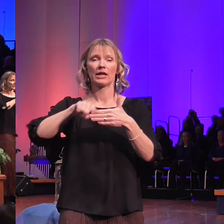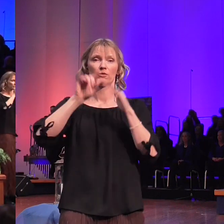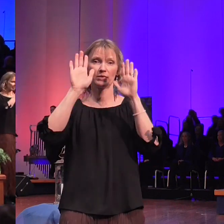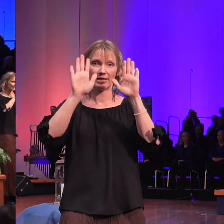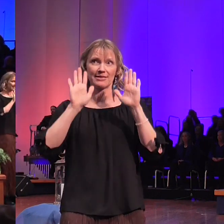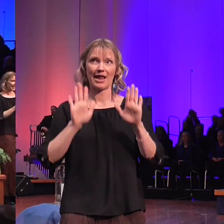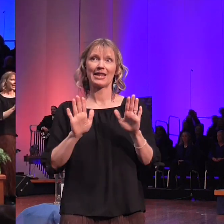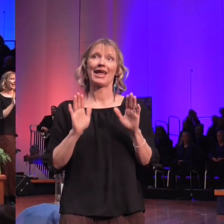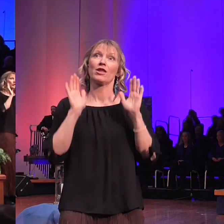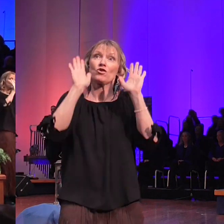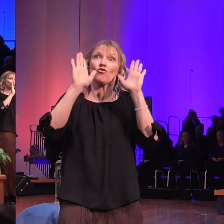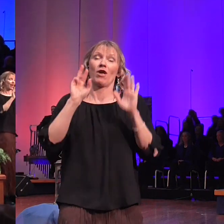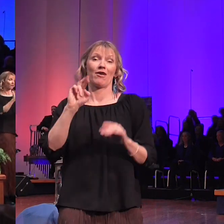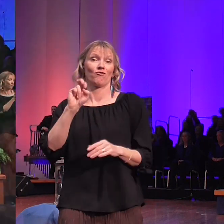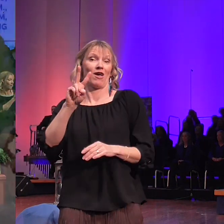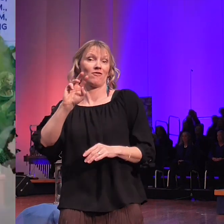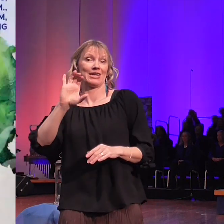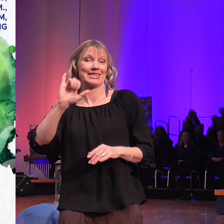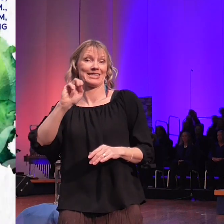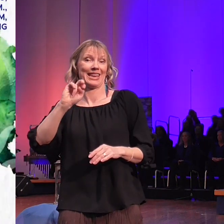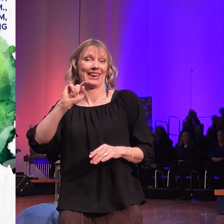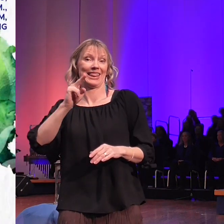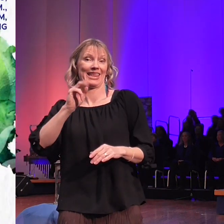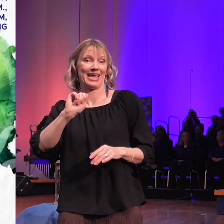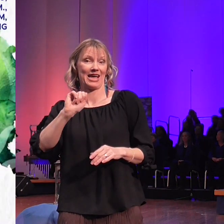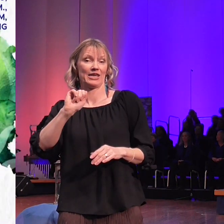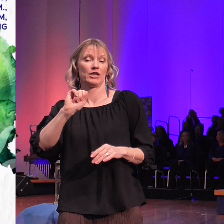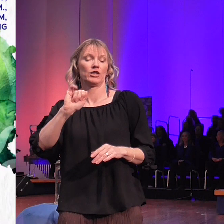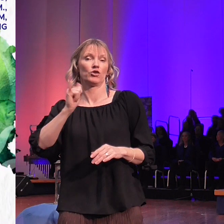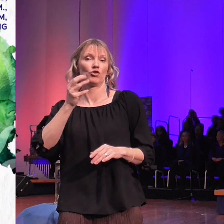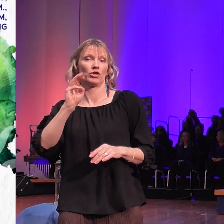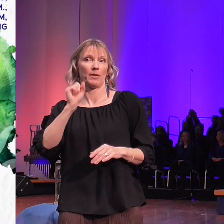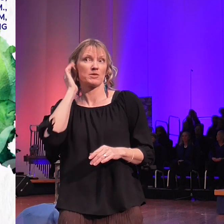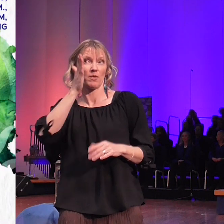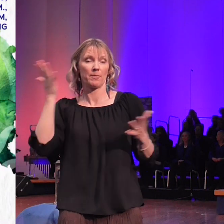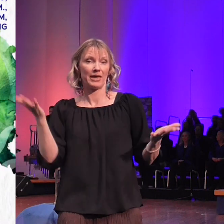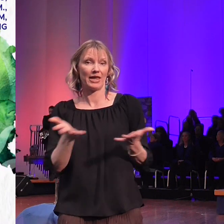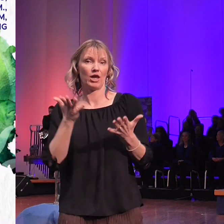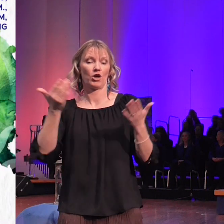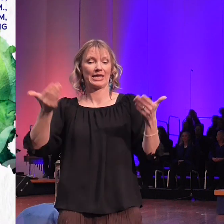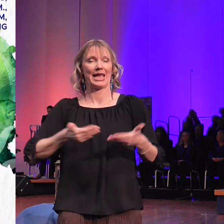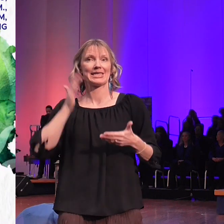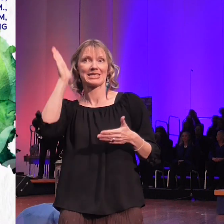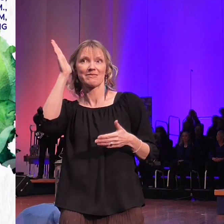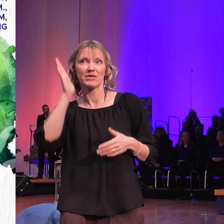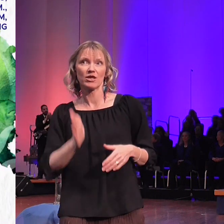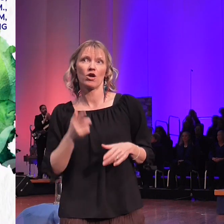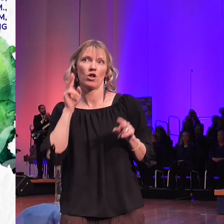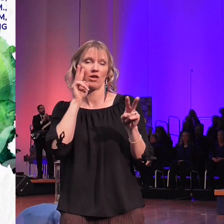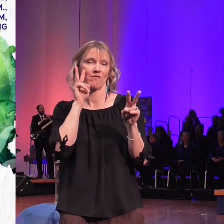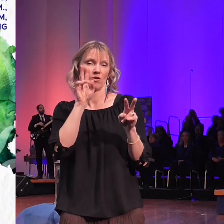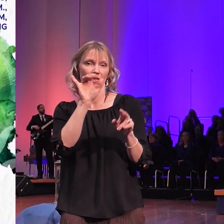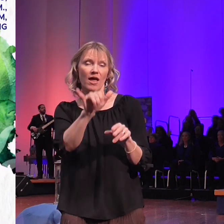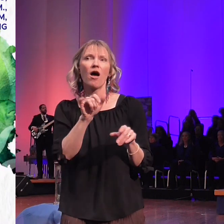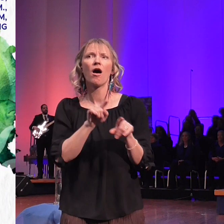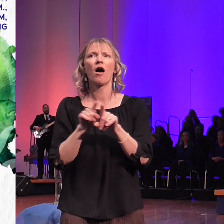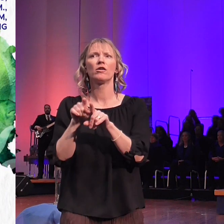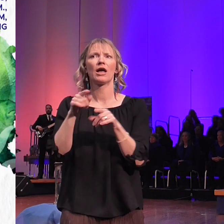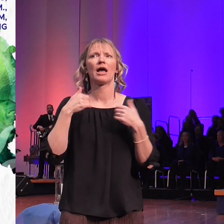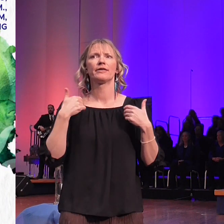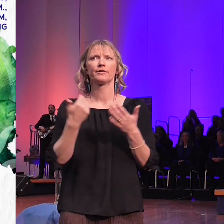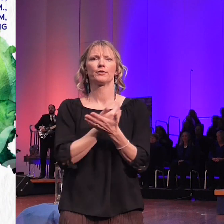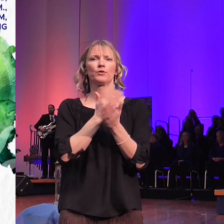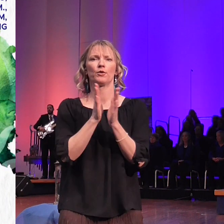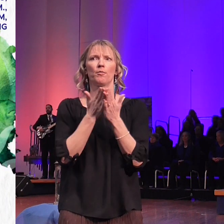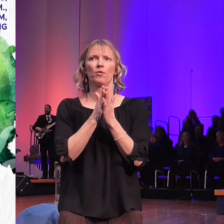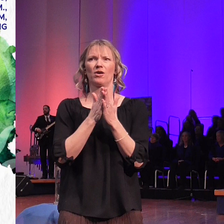the great Reverend Cynthia James will be with us as our guest speaker. We're looking forward to that, yes. And she also has a new book out.